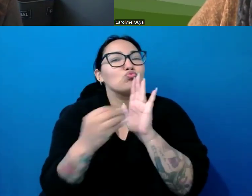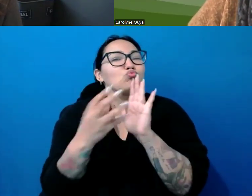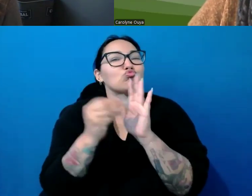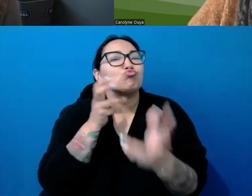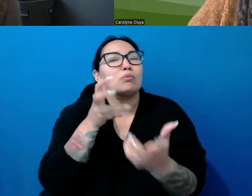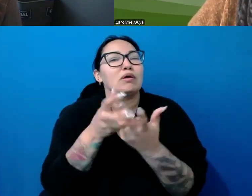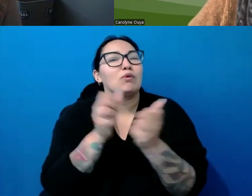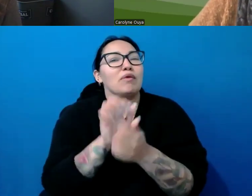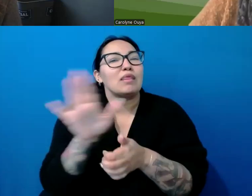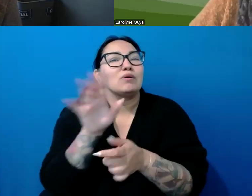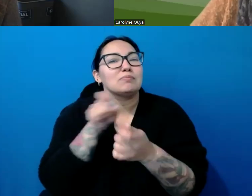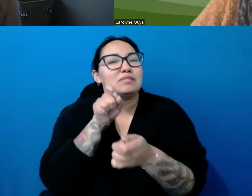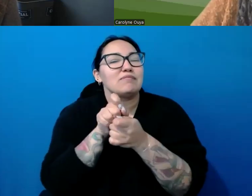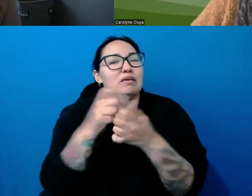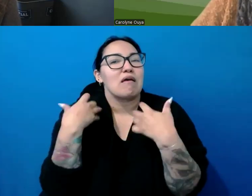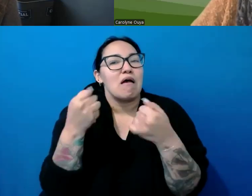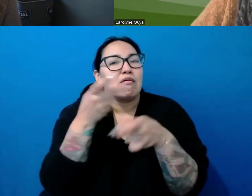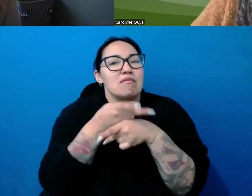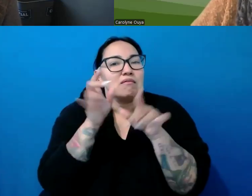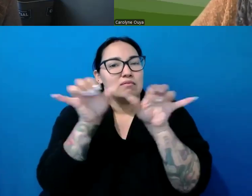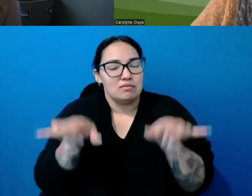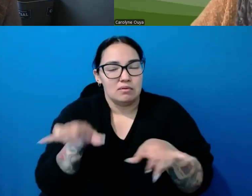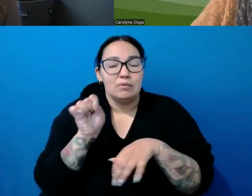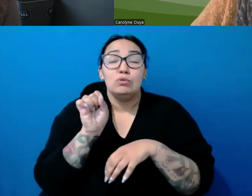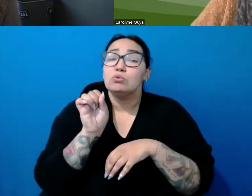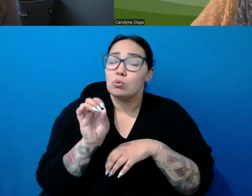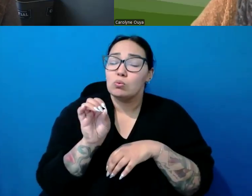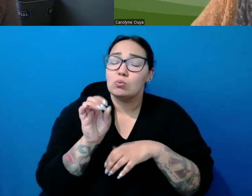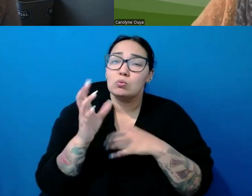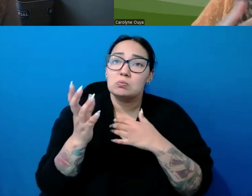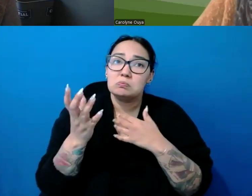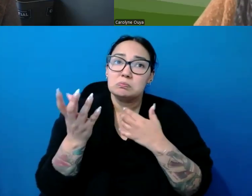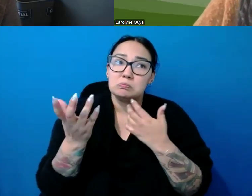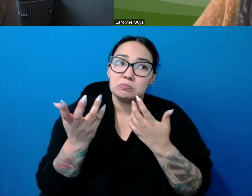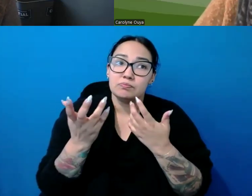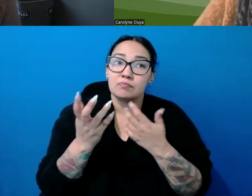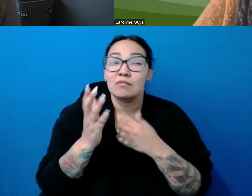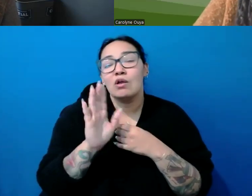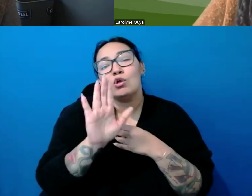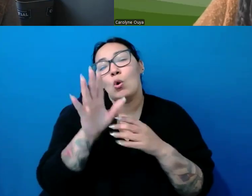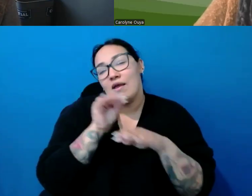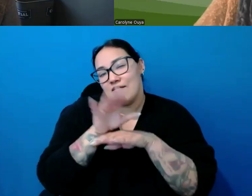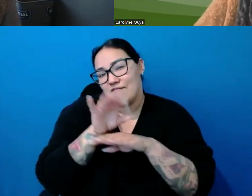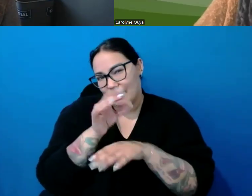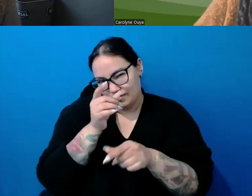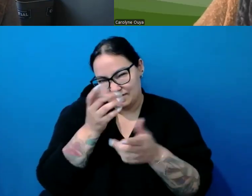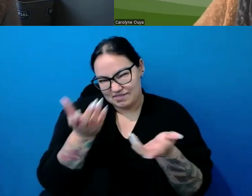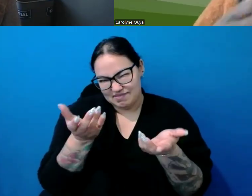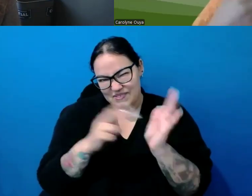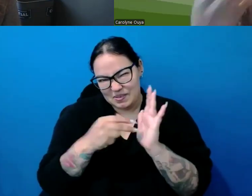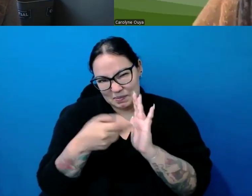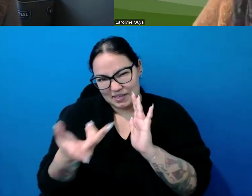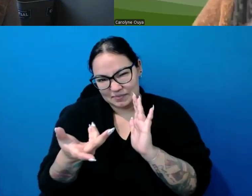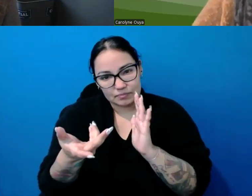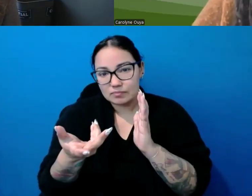particular healthcare system. And so what is your advice, right, on some of the core pieces